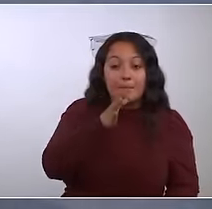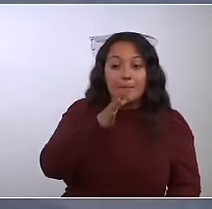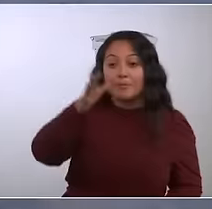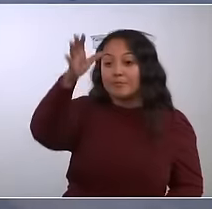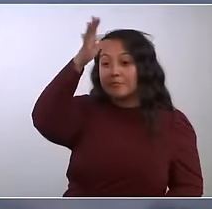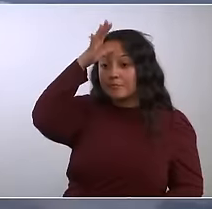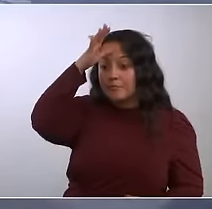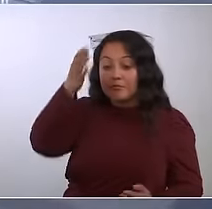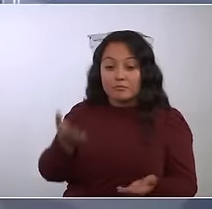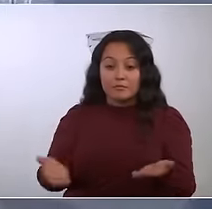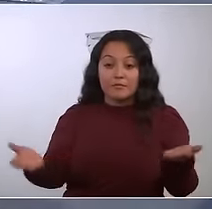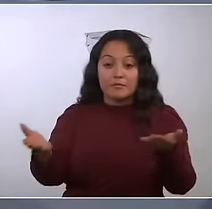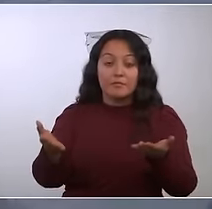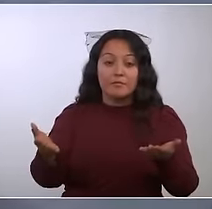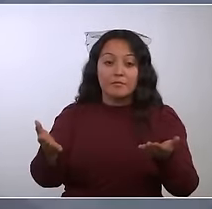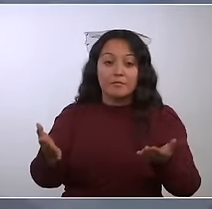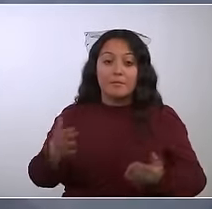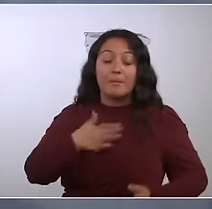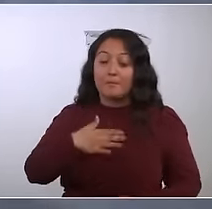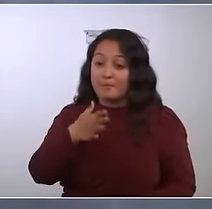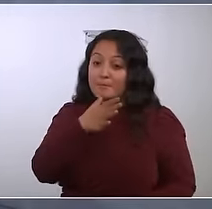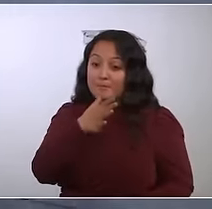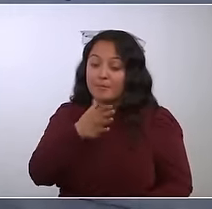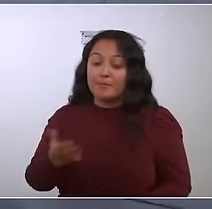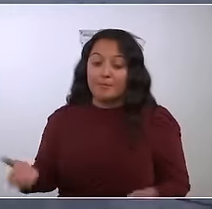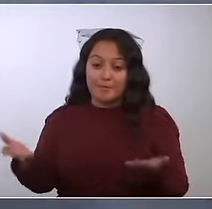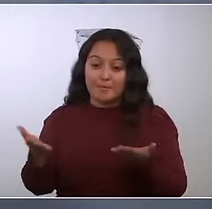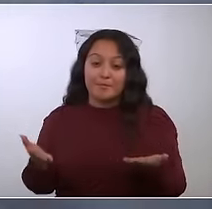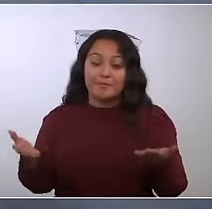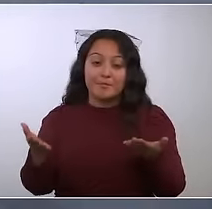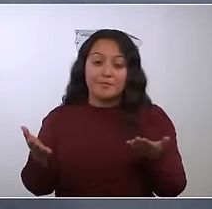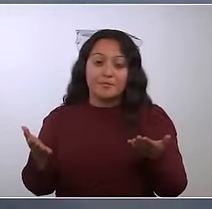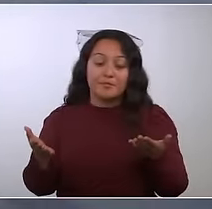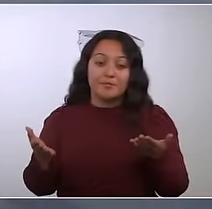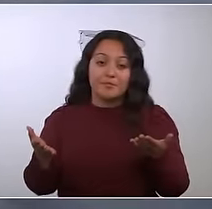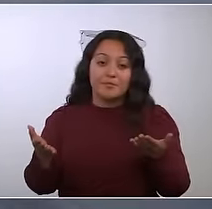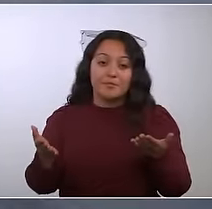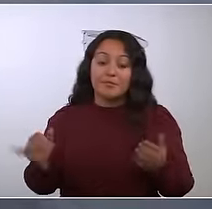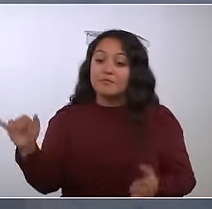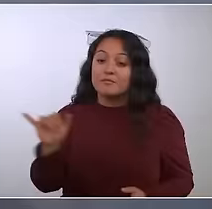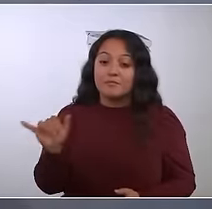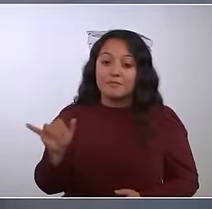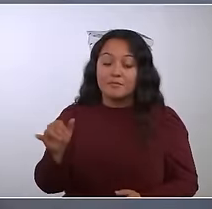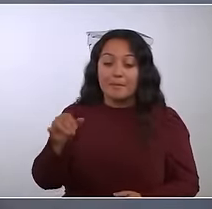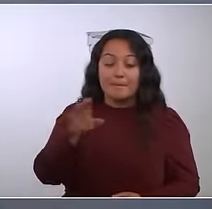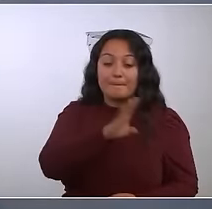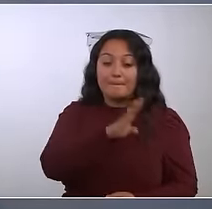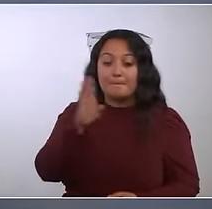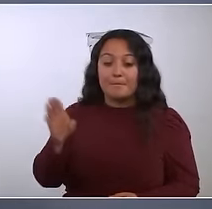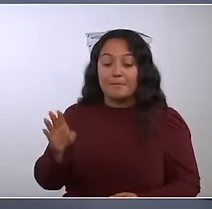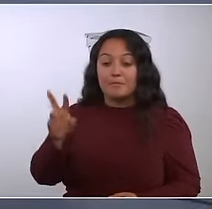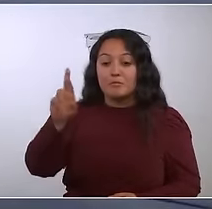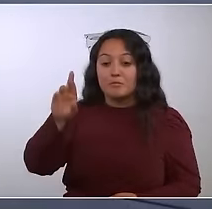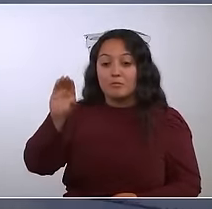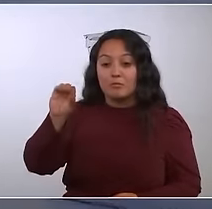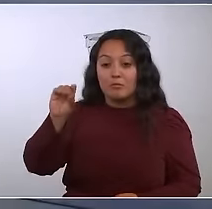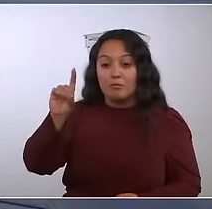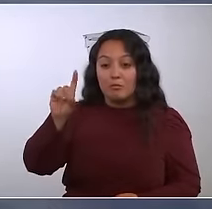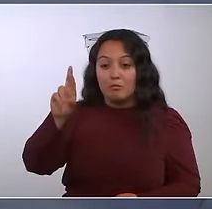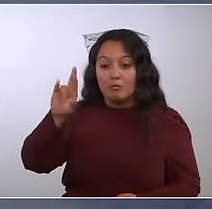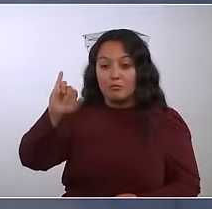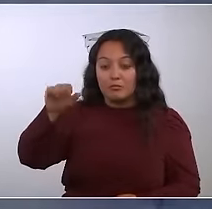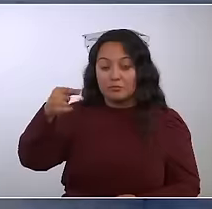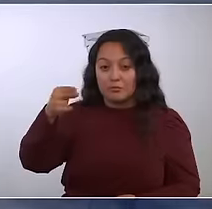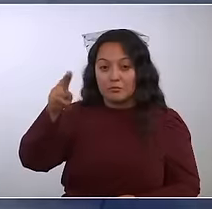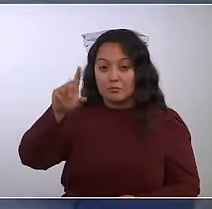our mothers and fathers are here. Mi madre aquí está. My mother is here. Pero igual como el obispo Rodríguez decía. Just like Bishop Rodriguez was saying. Mi madre,